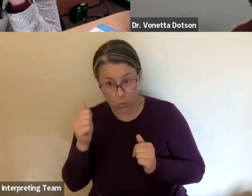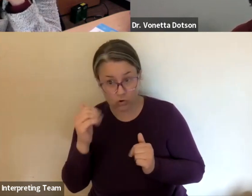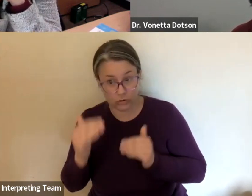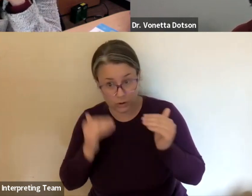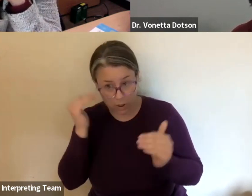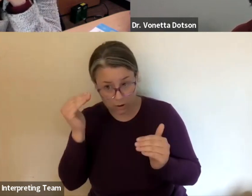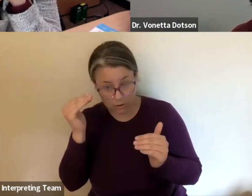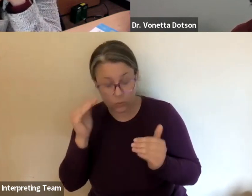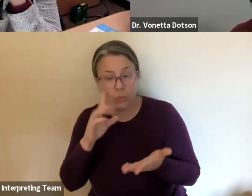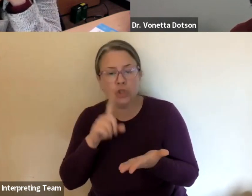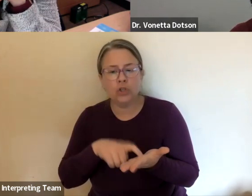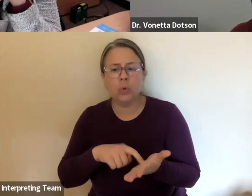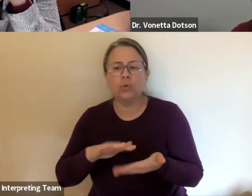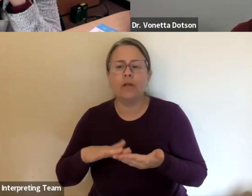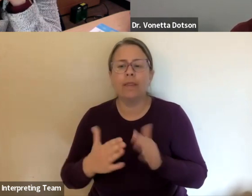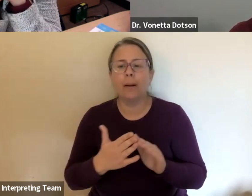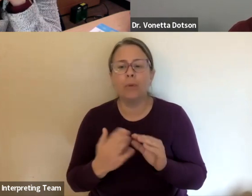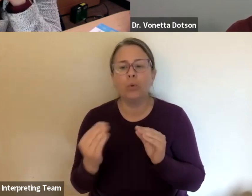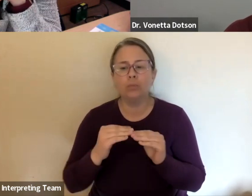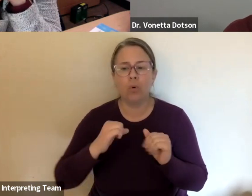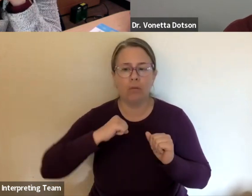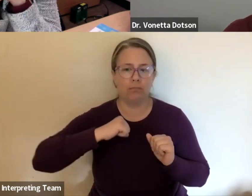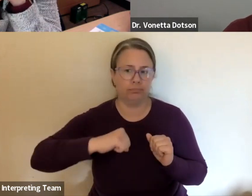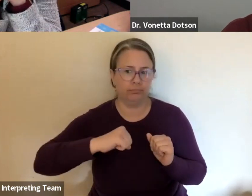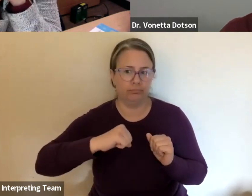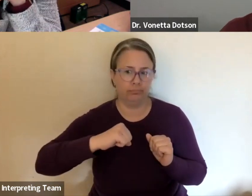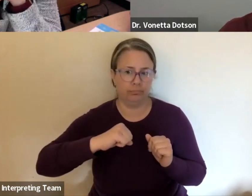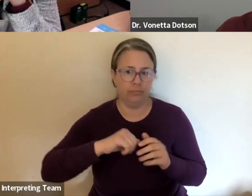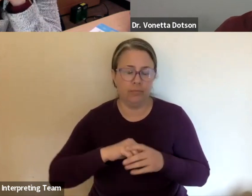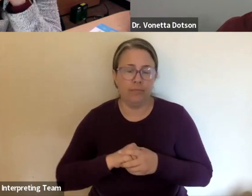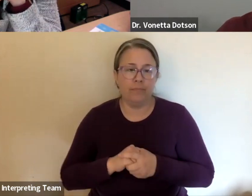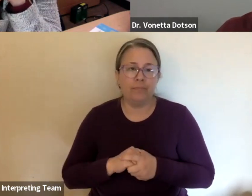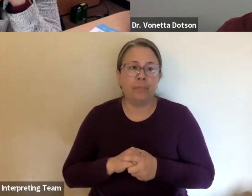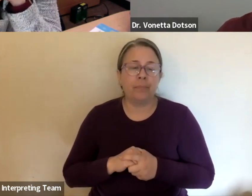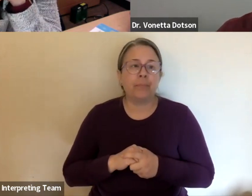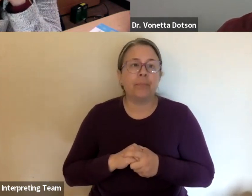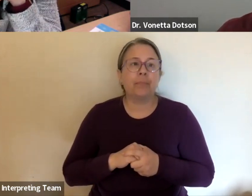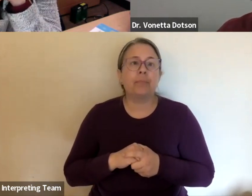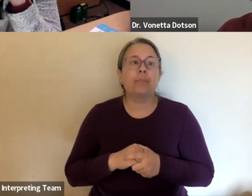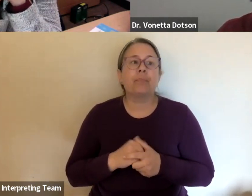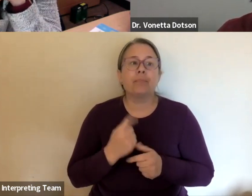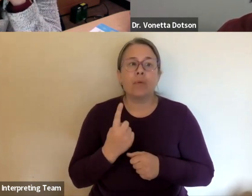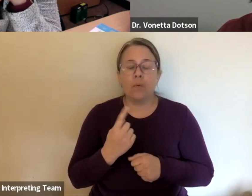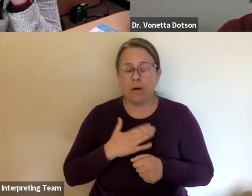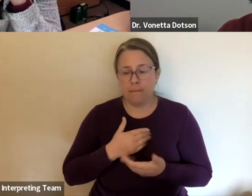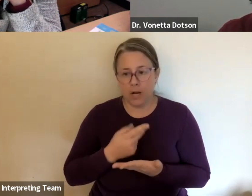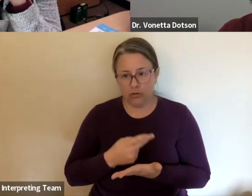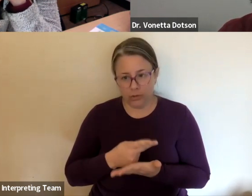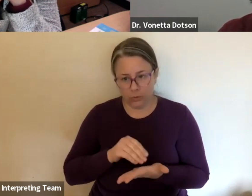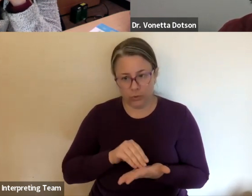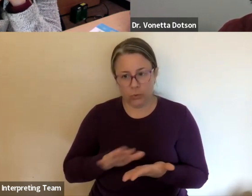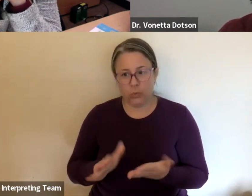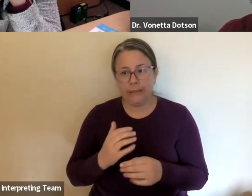upsetting, to say the least, email that one of my graduate students received. So this is a Black female grad student